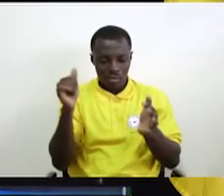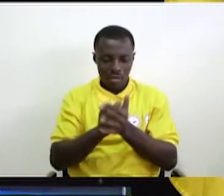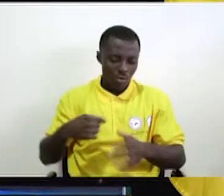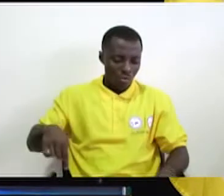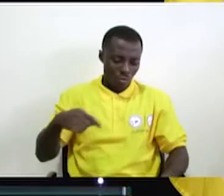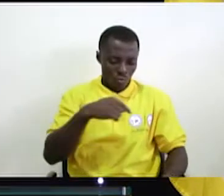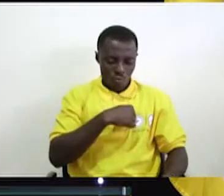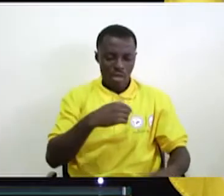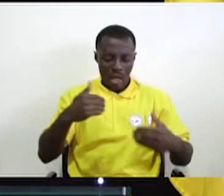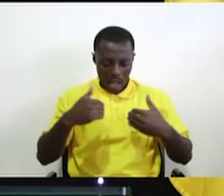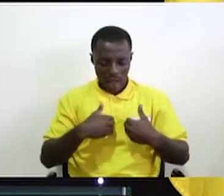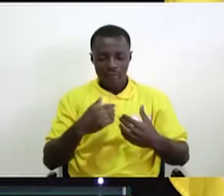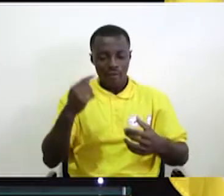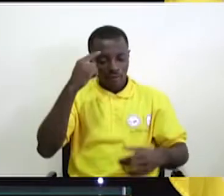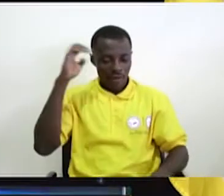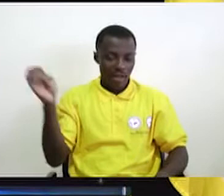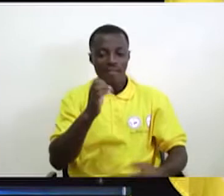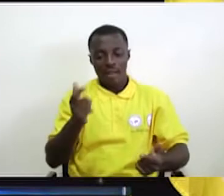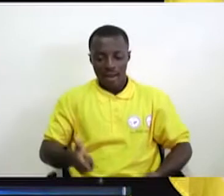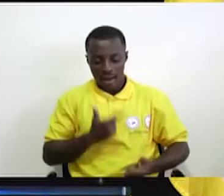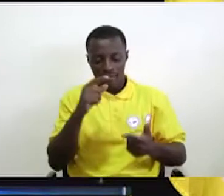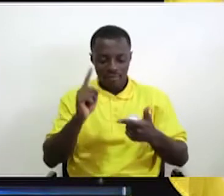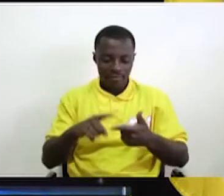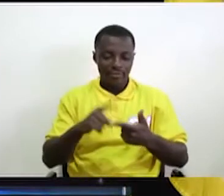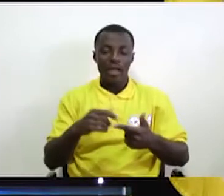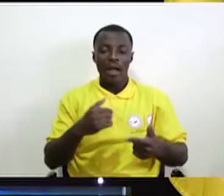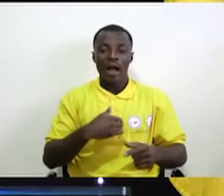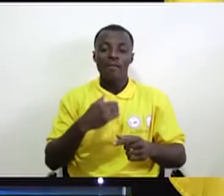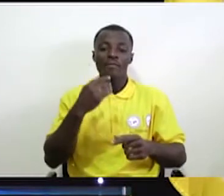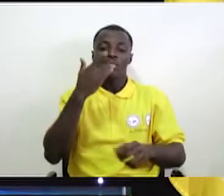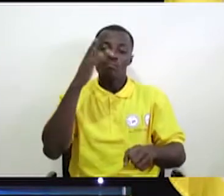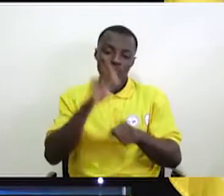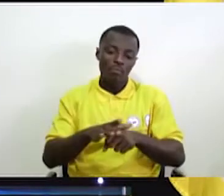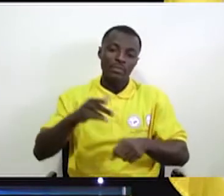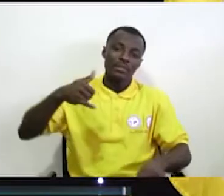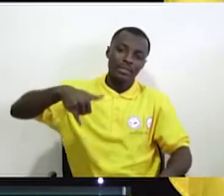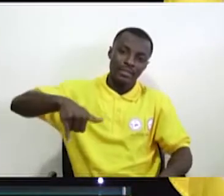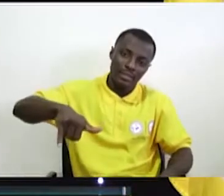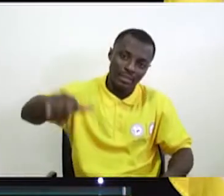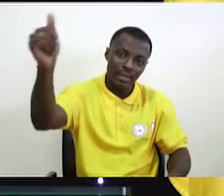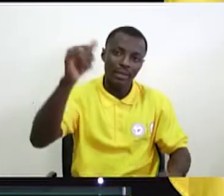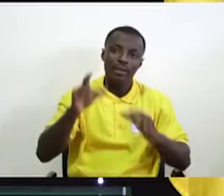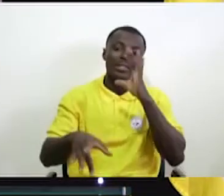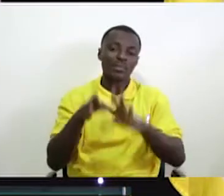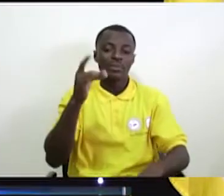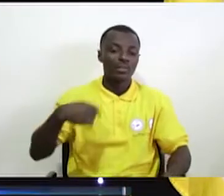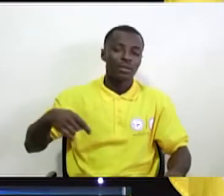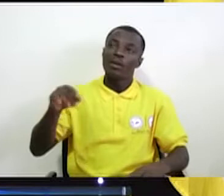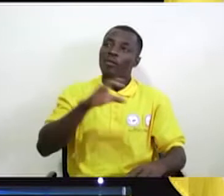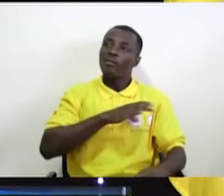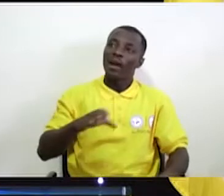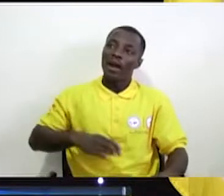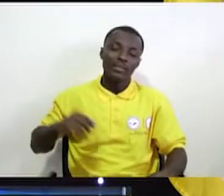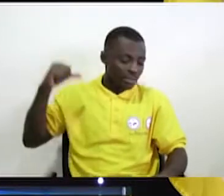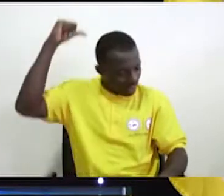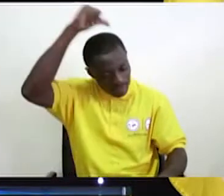eternal life and the promised eternal spirit, He has anointed us